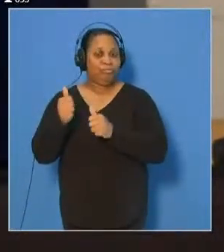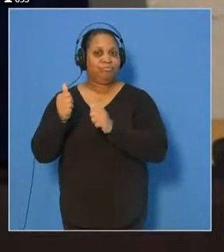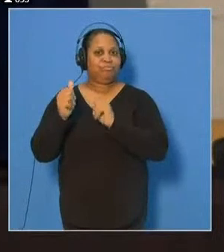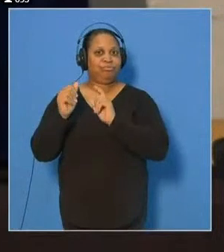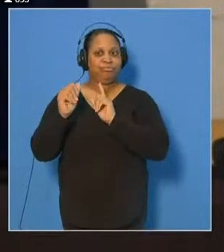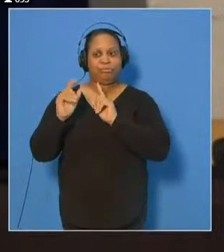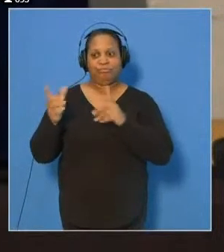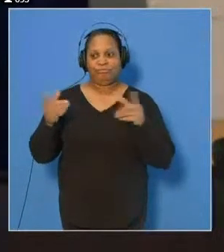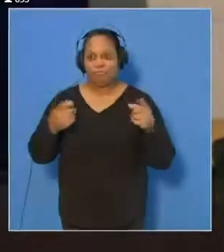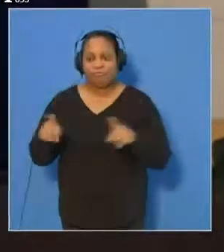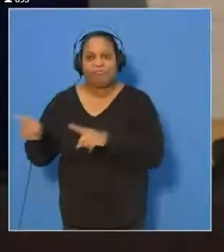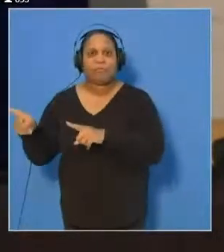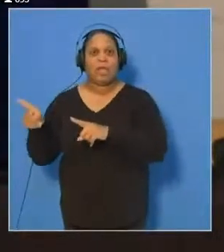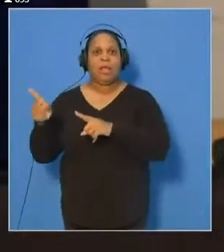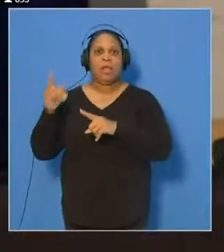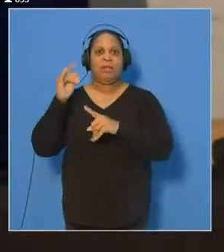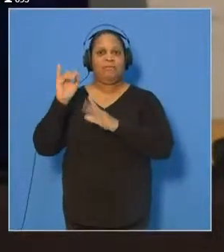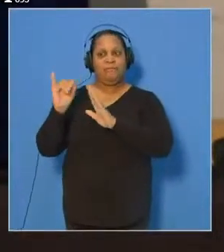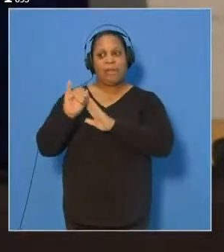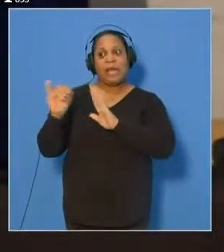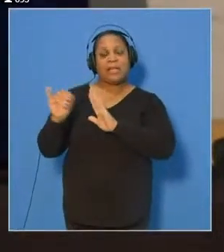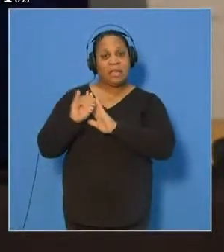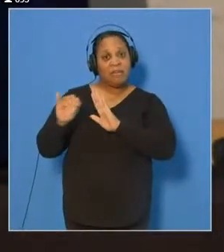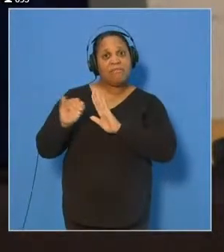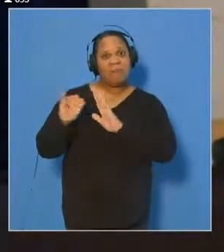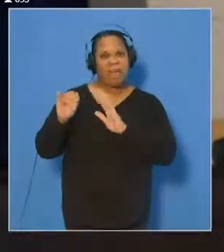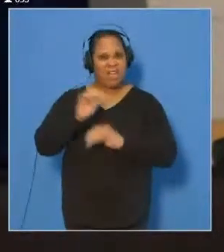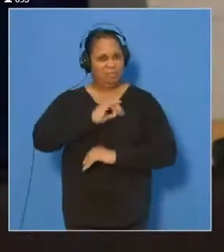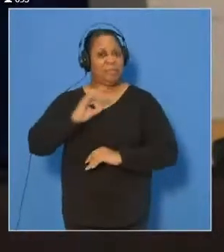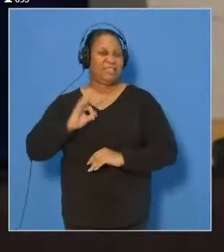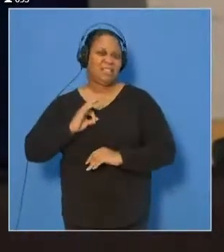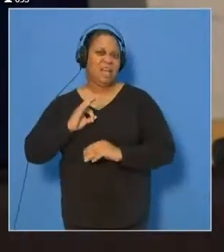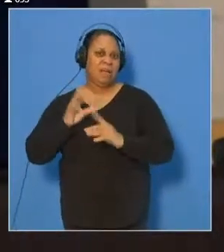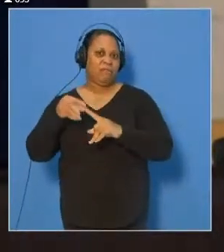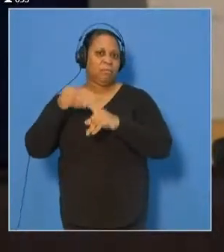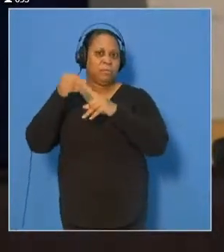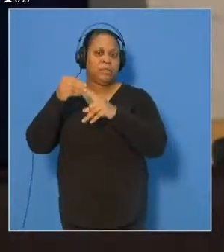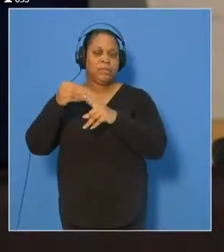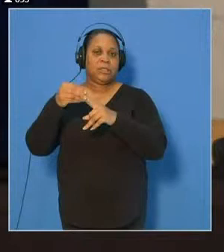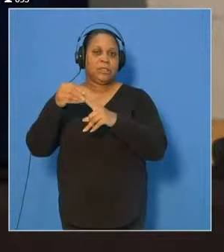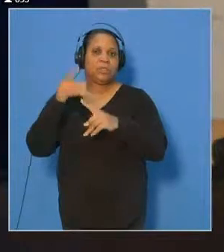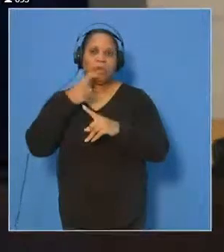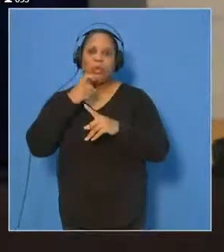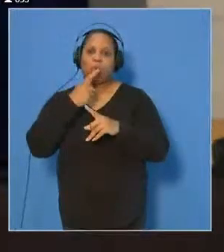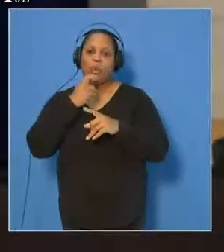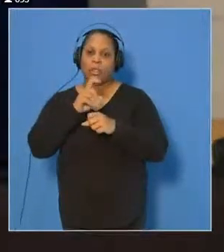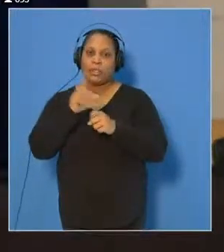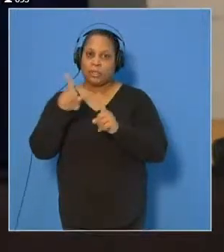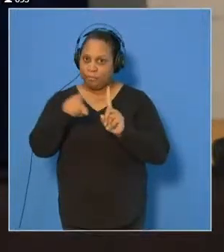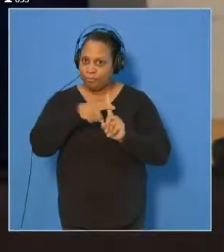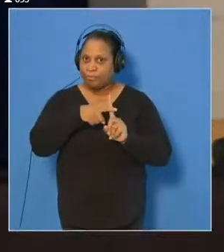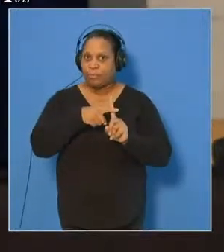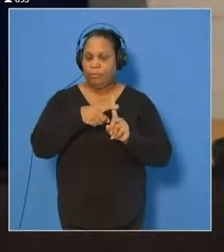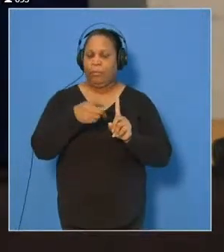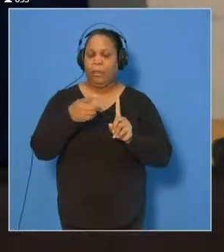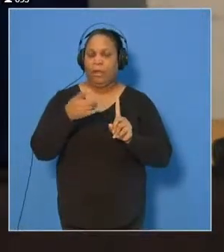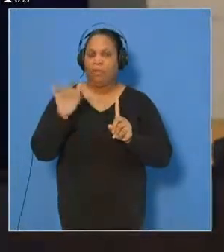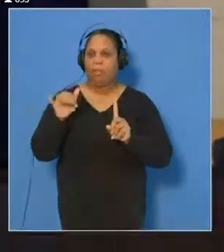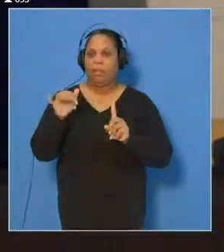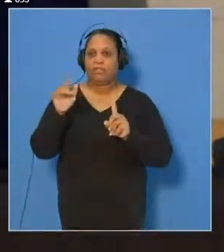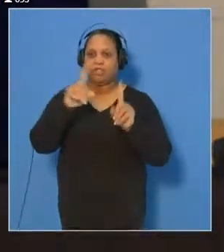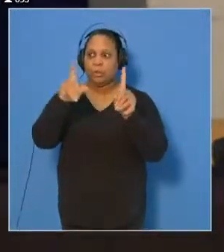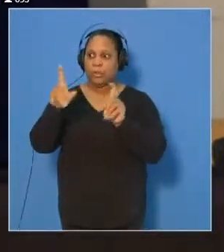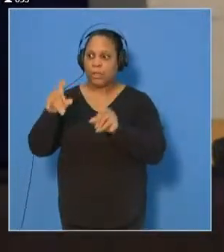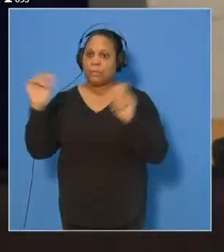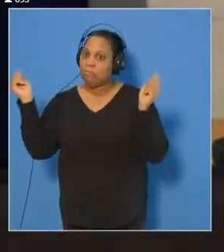you identify an individual, a staff member particularly, with COVID-19 that one should test everyone